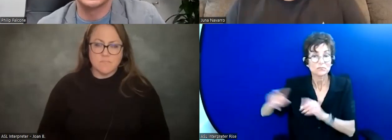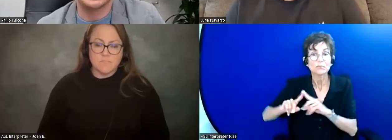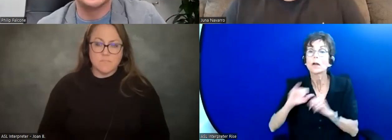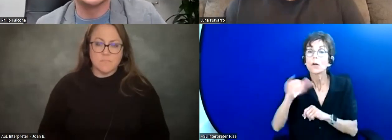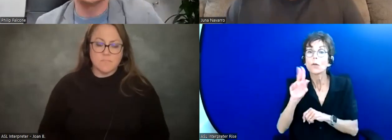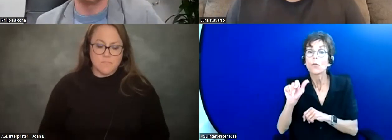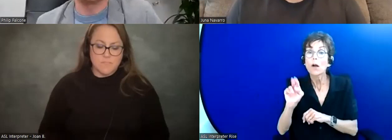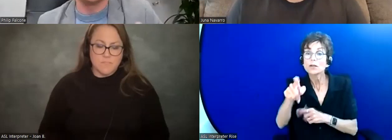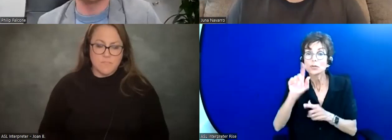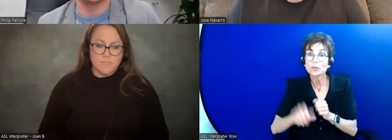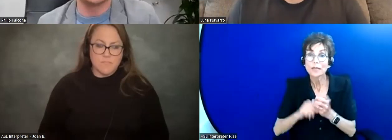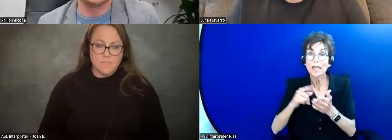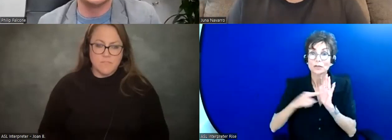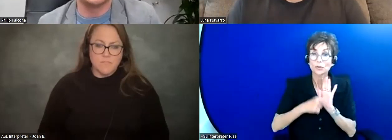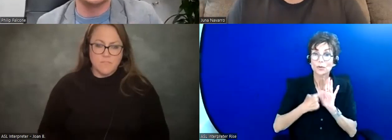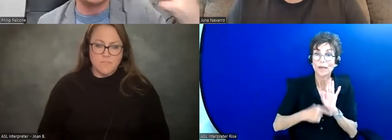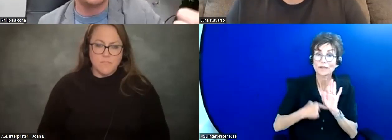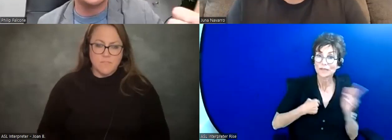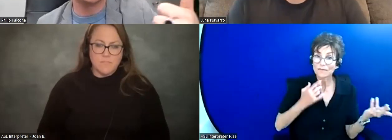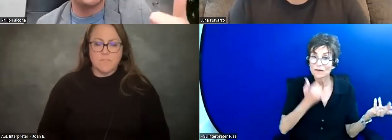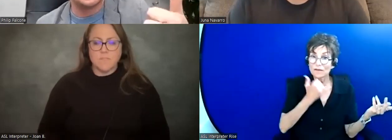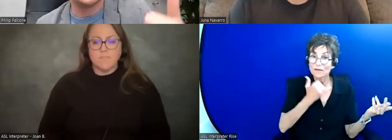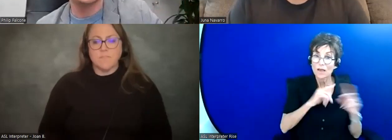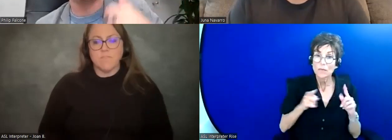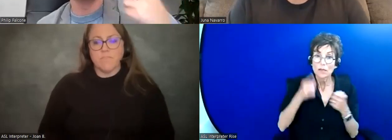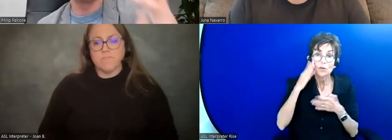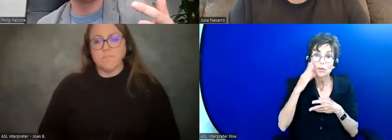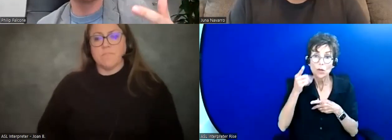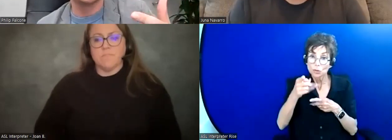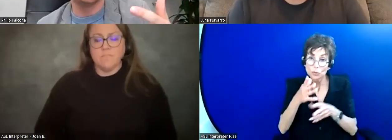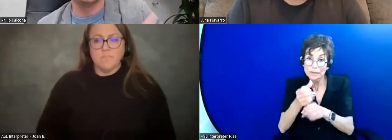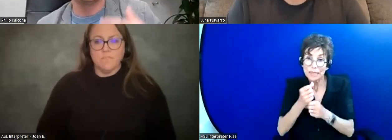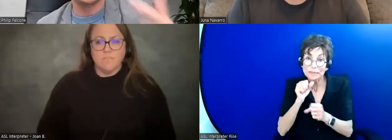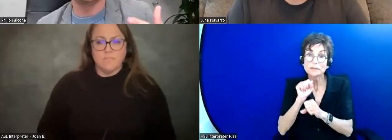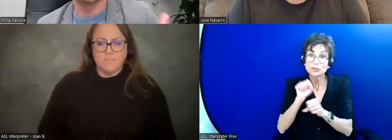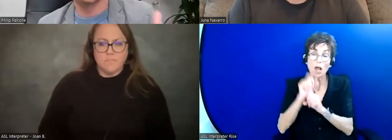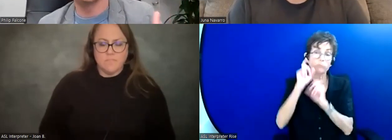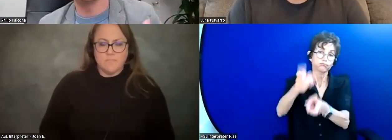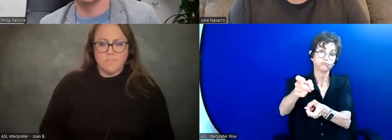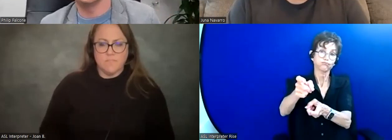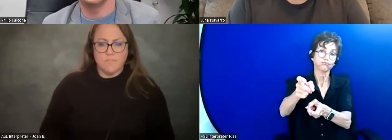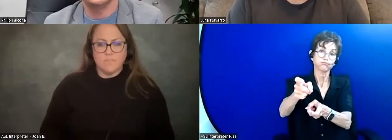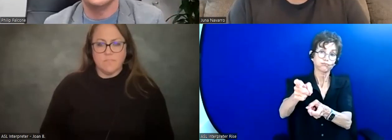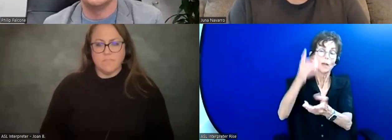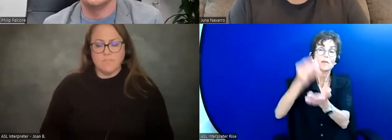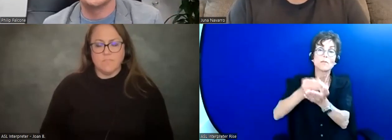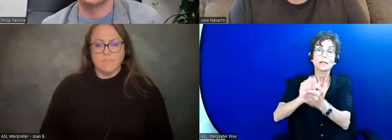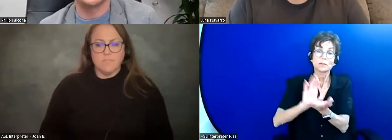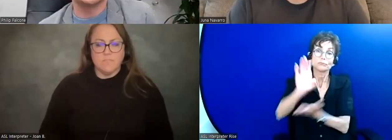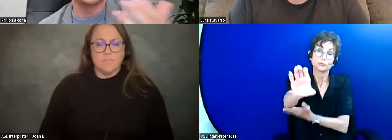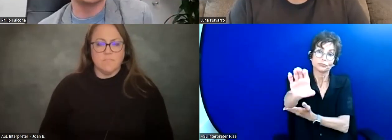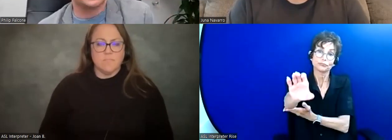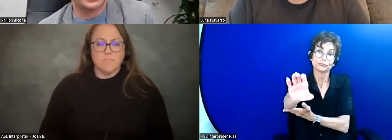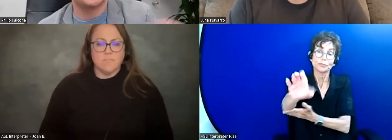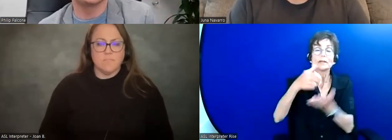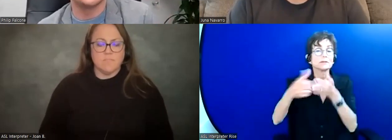that job, then at least you know that money is going to be coming in. If they have the money in the bank and you're going to be getting the job, you at least know that money will be coming in, whether they pay you